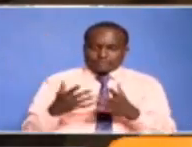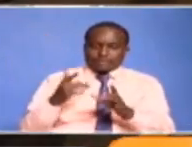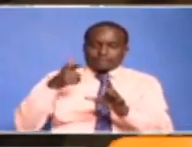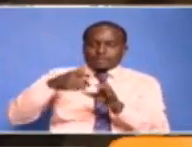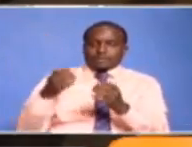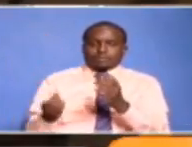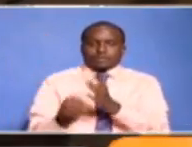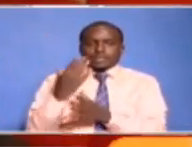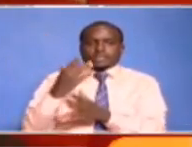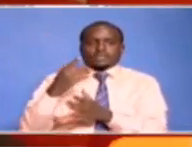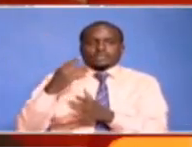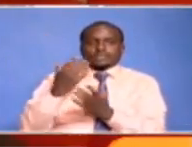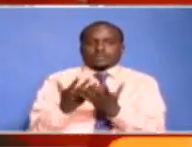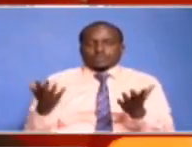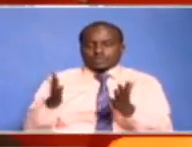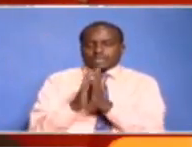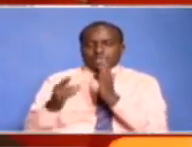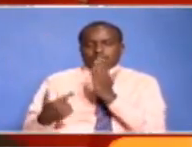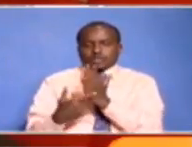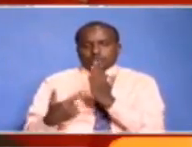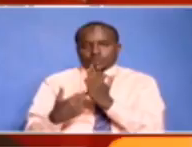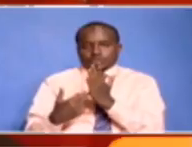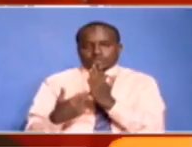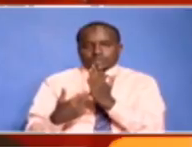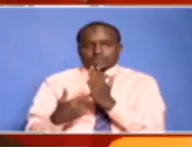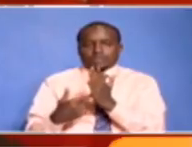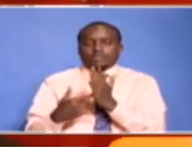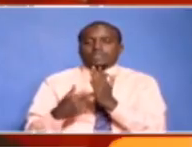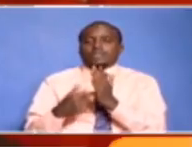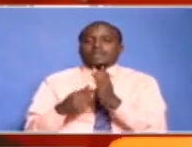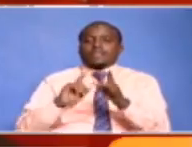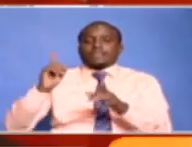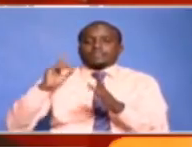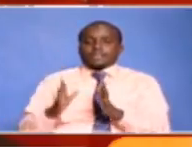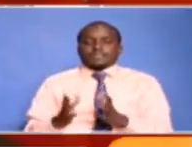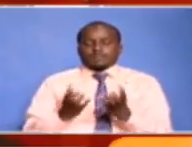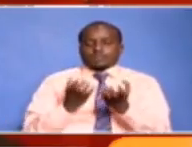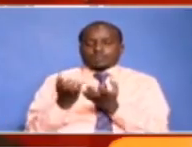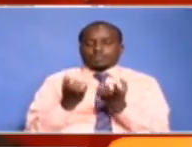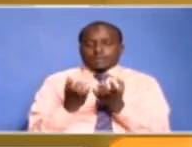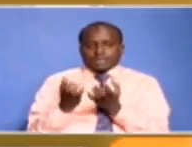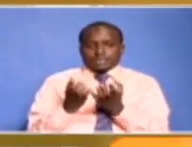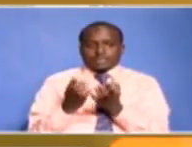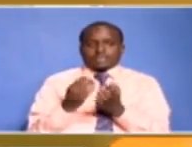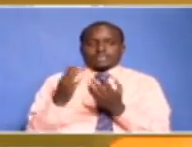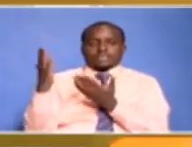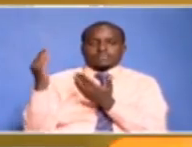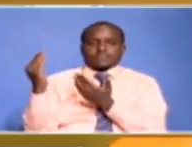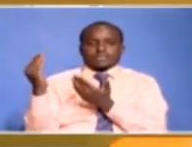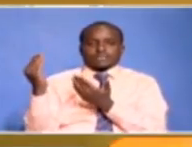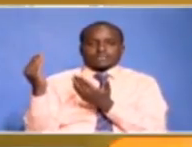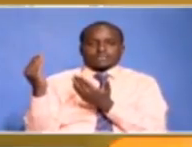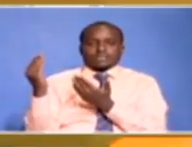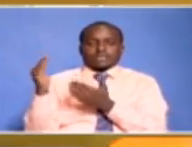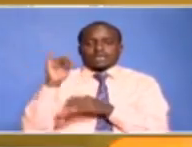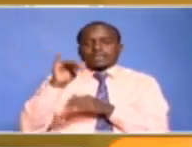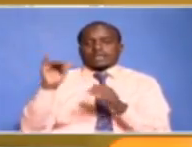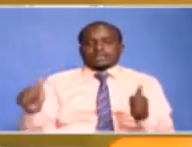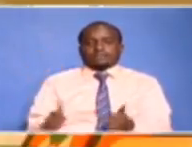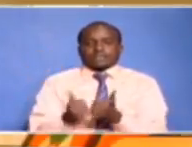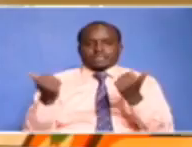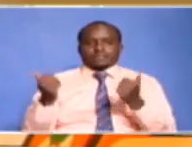finished industrial goods, and technology. Oman Minister of Commerce and Industry Al Sunaidy is expected during the